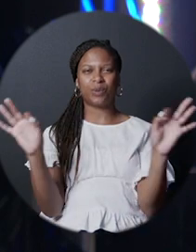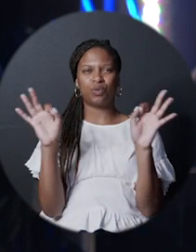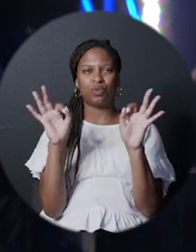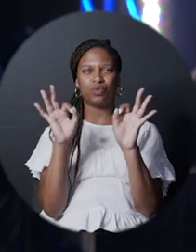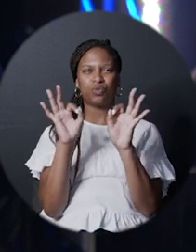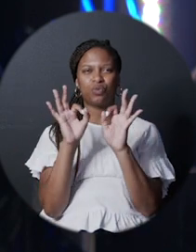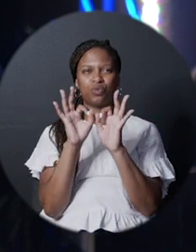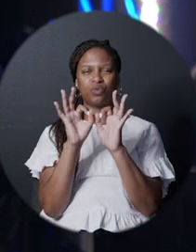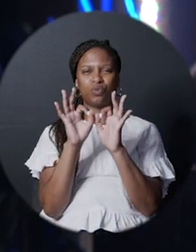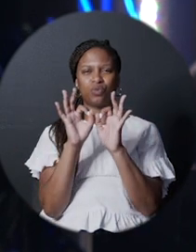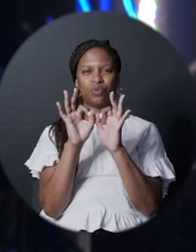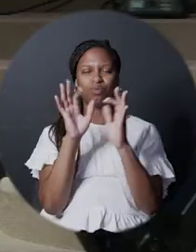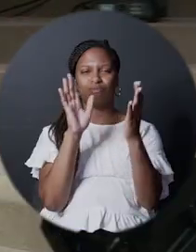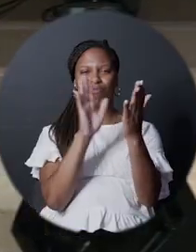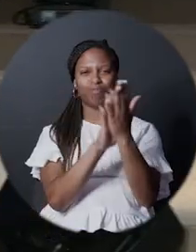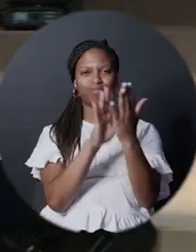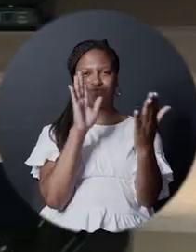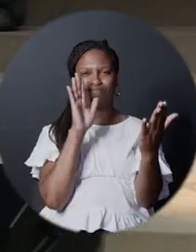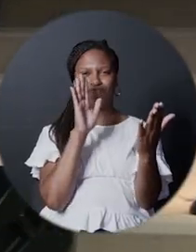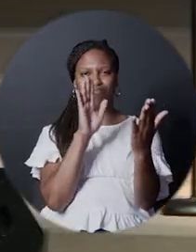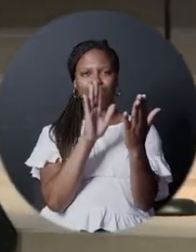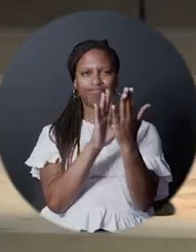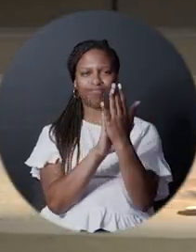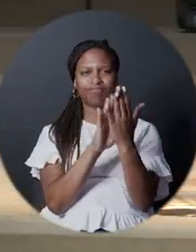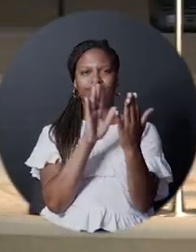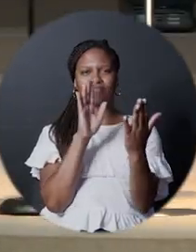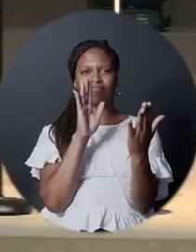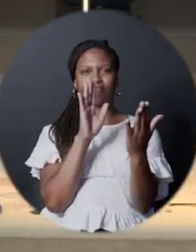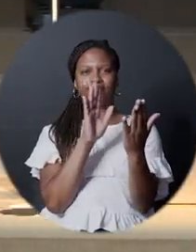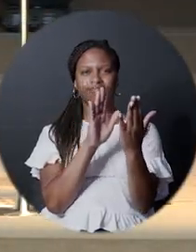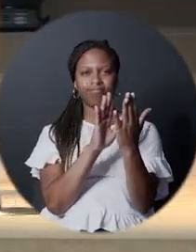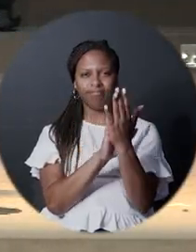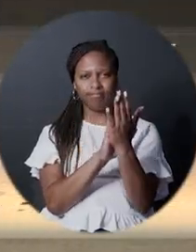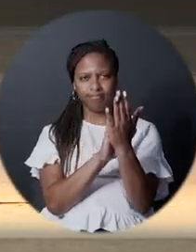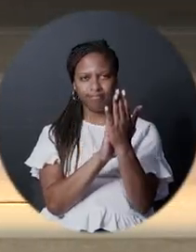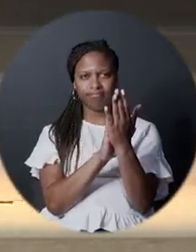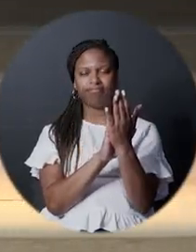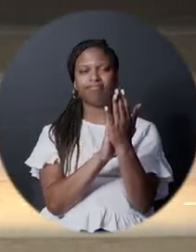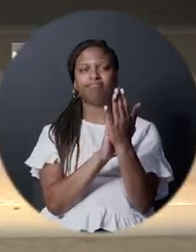You are worthy to be